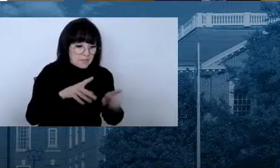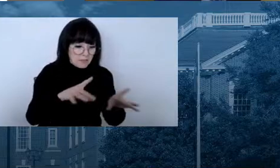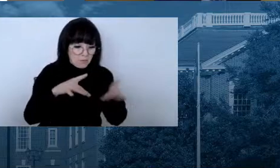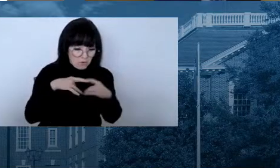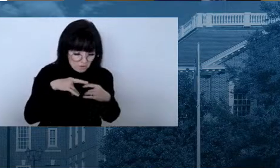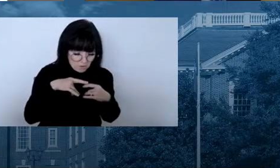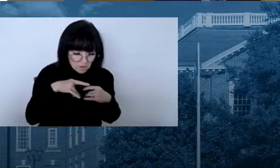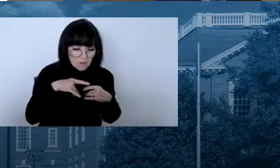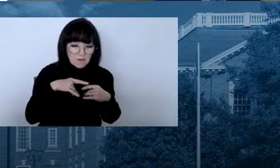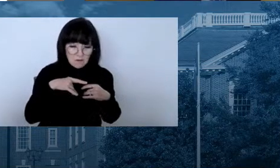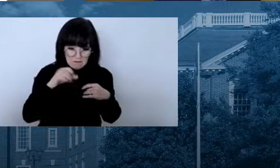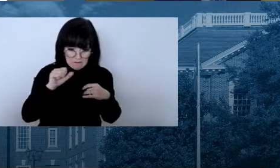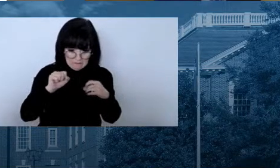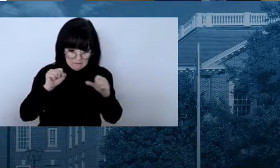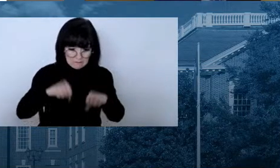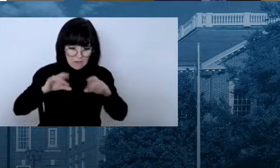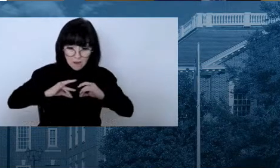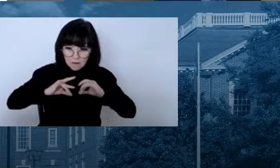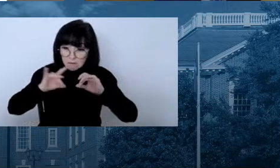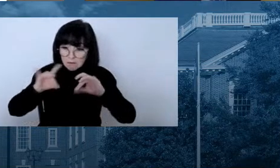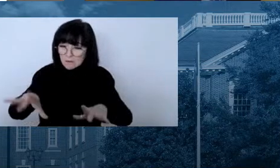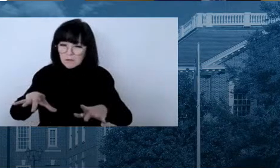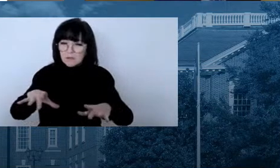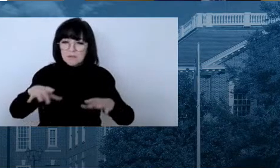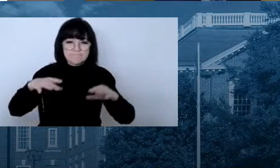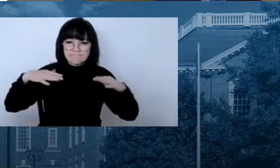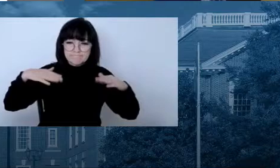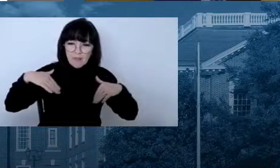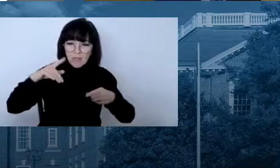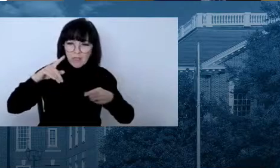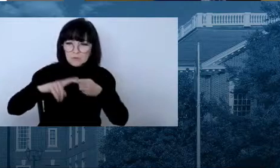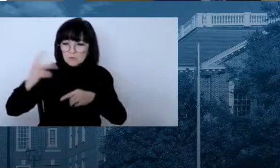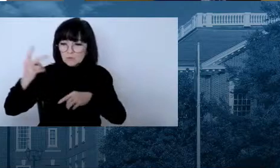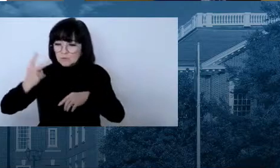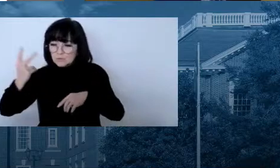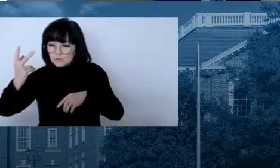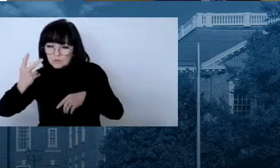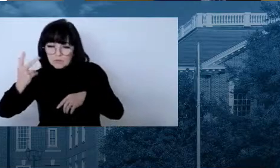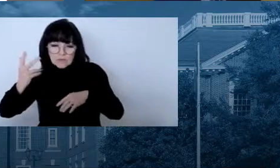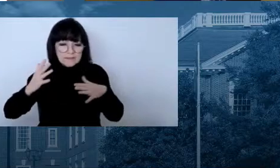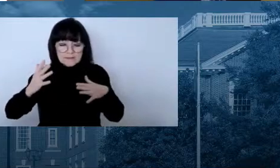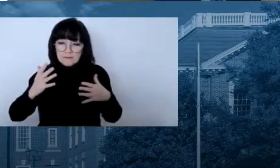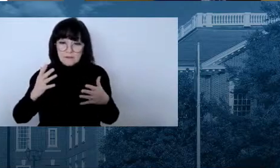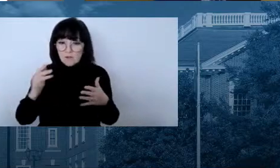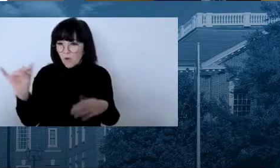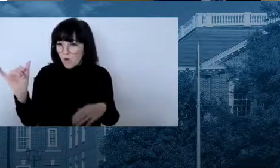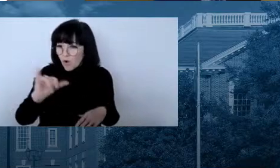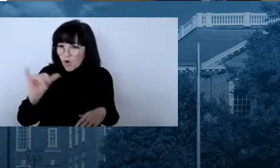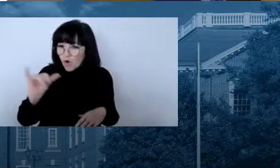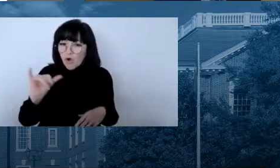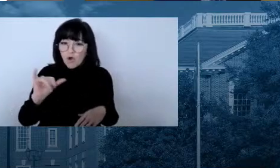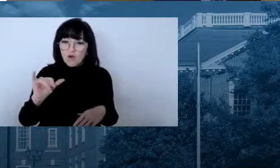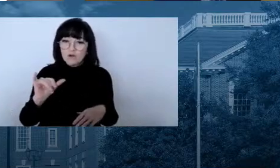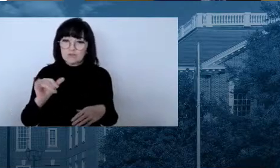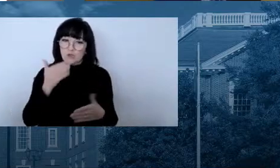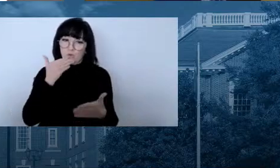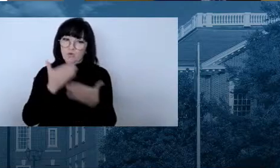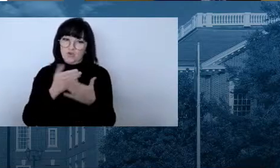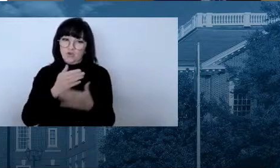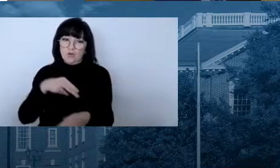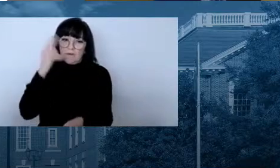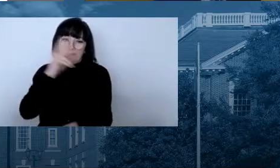seen, even though I know it's controversial, that a well-fitting, high-quality mask really does allow